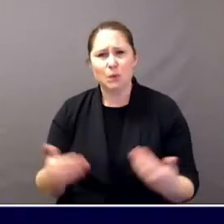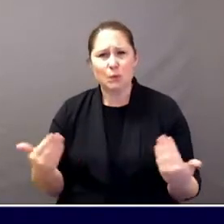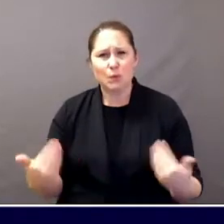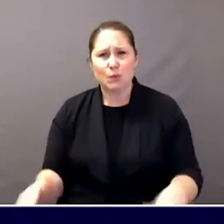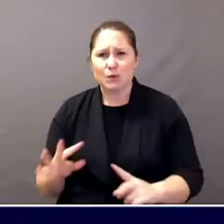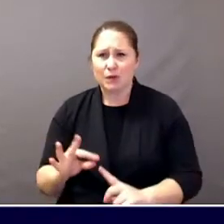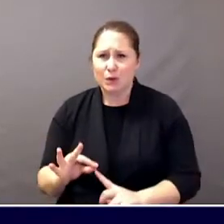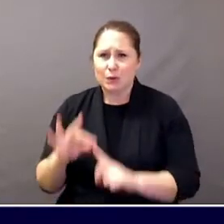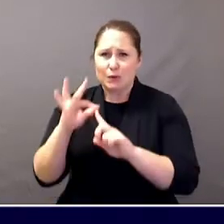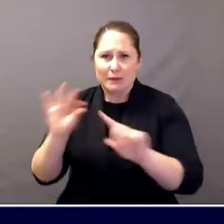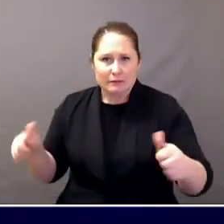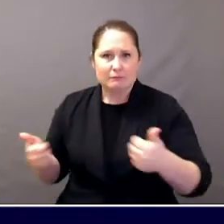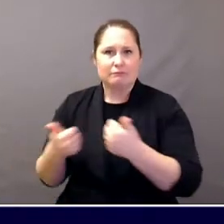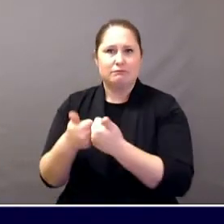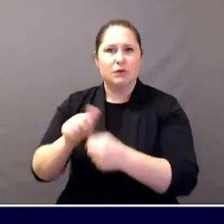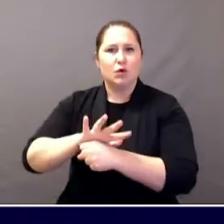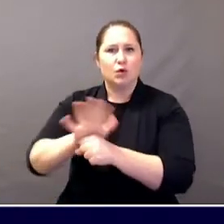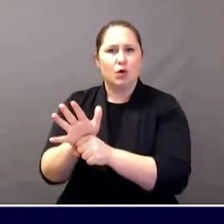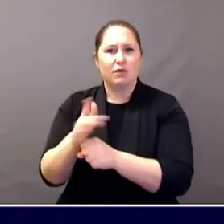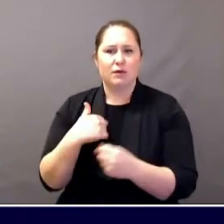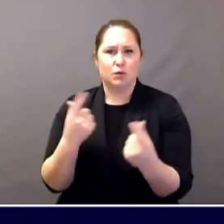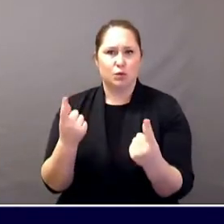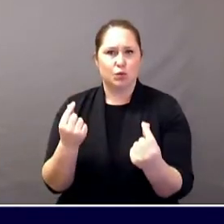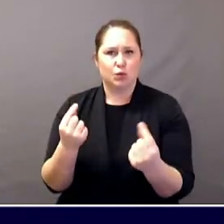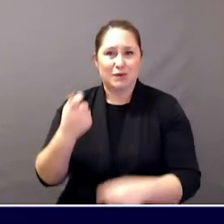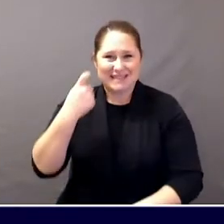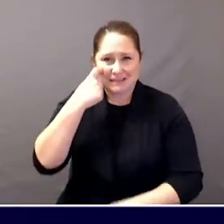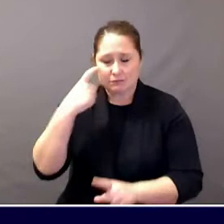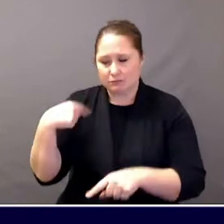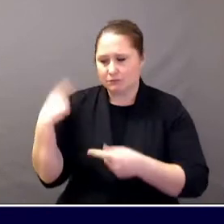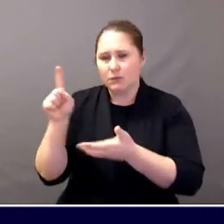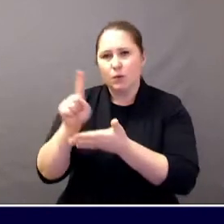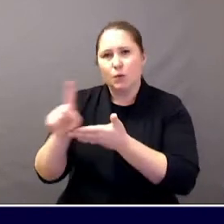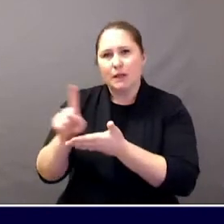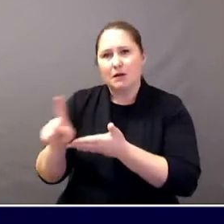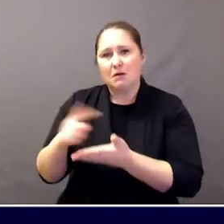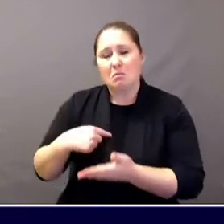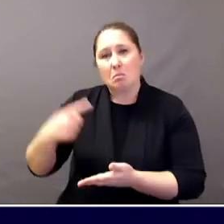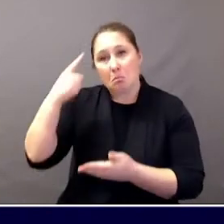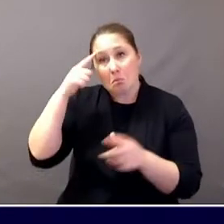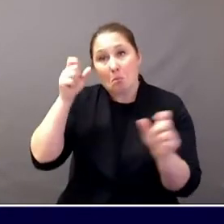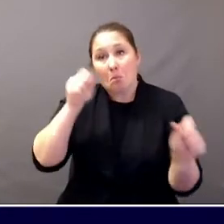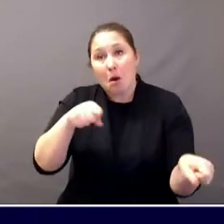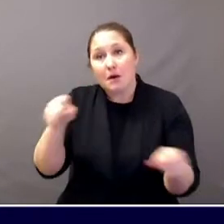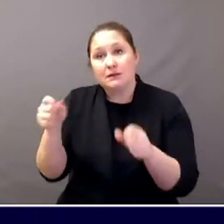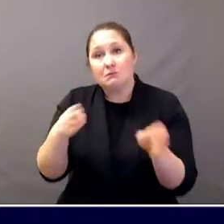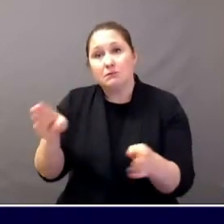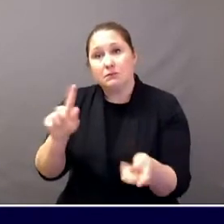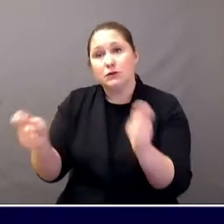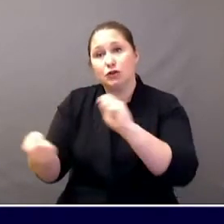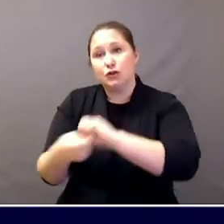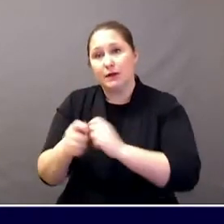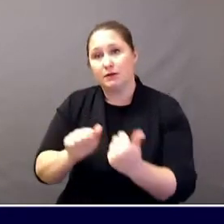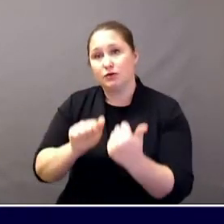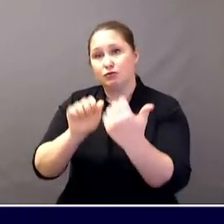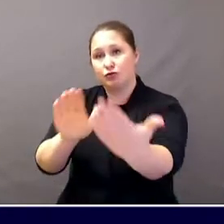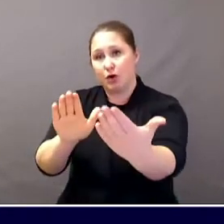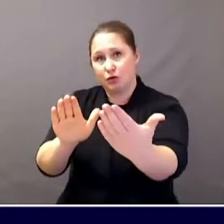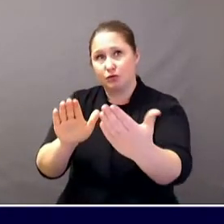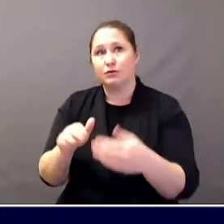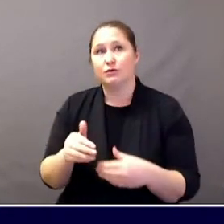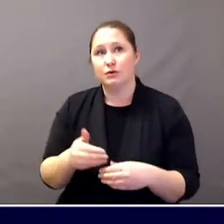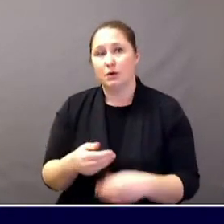pandemic, we have been considering in recent weeks changing the vaccination distribution plan to target the next phase,